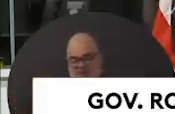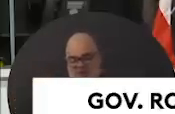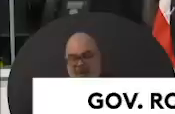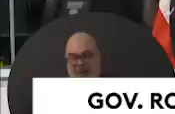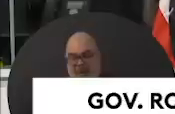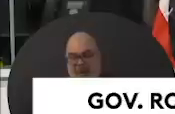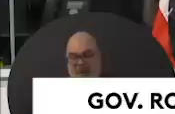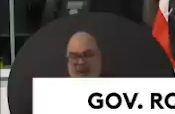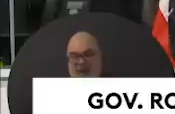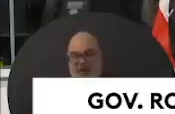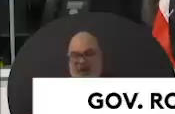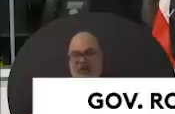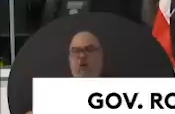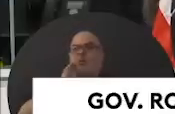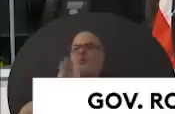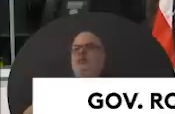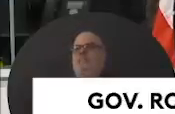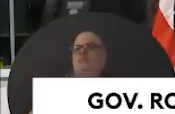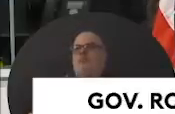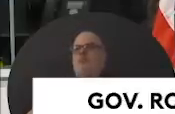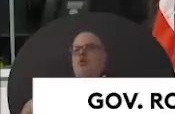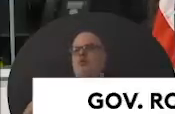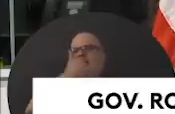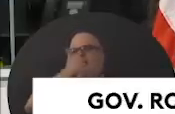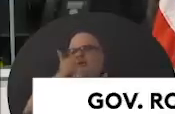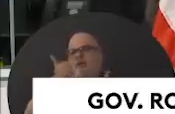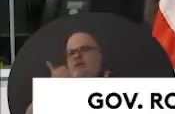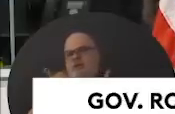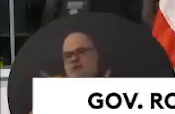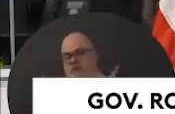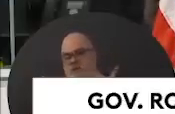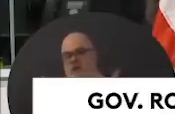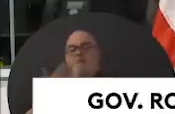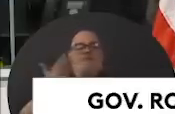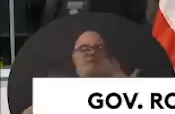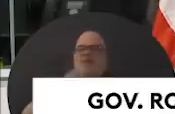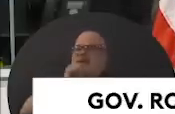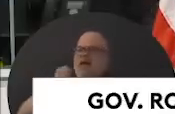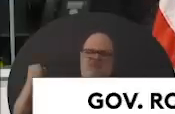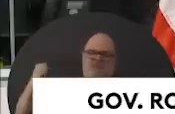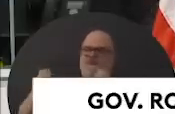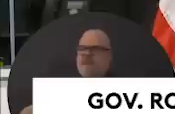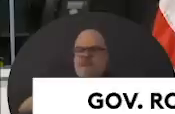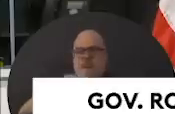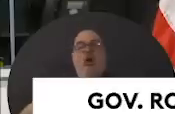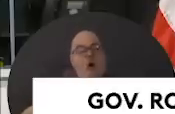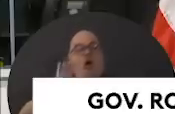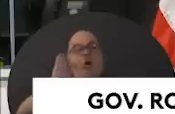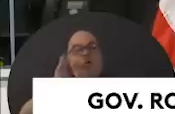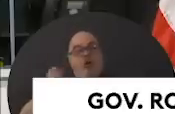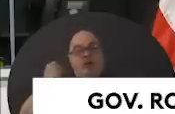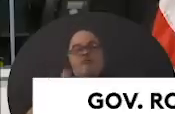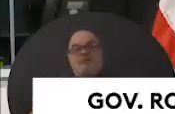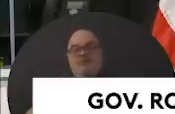Panhandle, it is expected to weaken by the time it would make landfall. Would no longer be a major hurricane. Now it would still have significant impacts, because you're talking